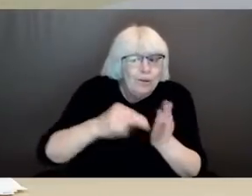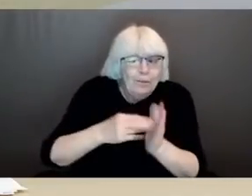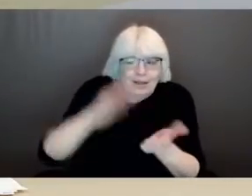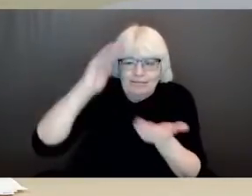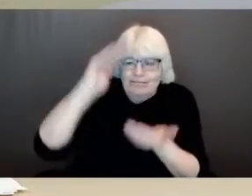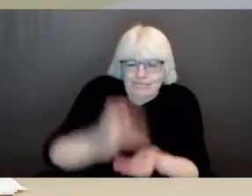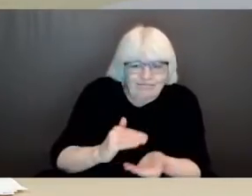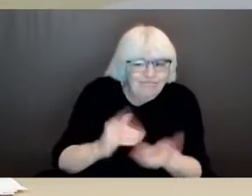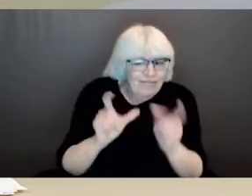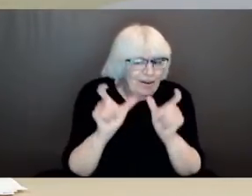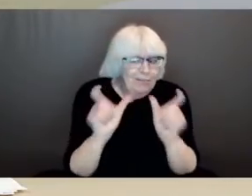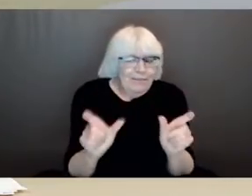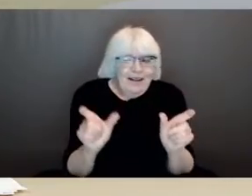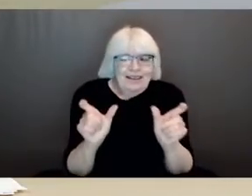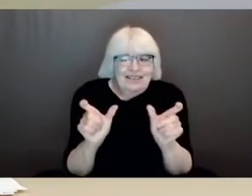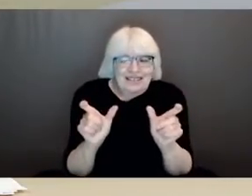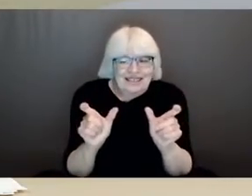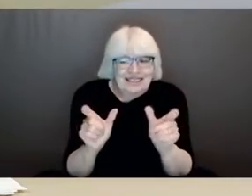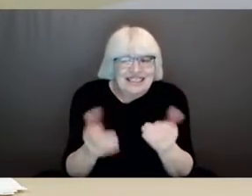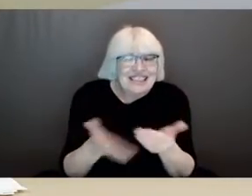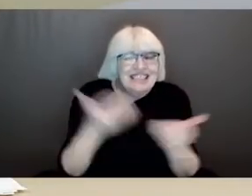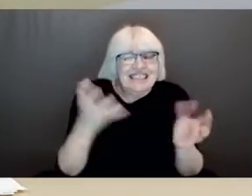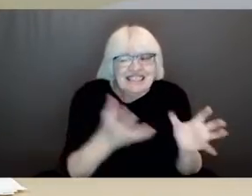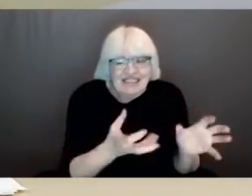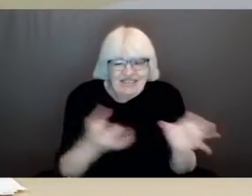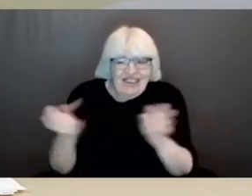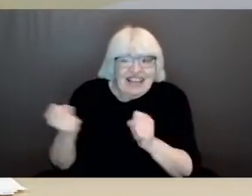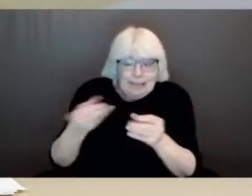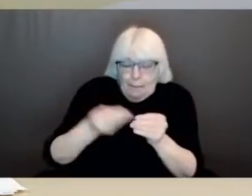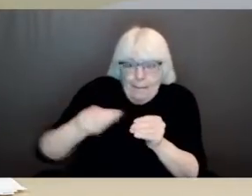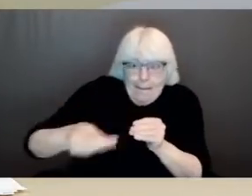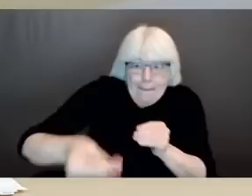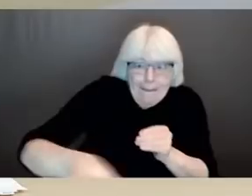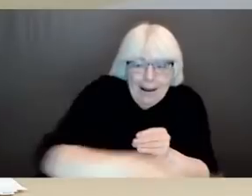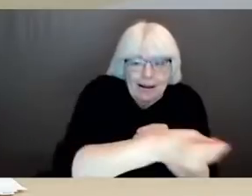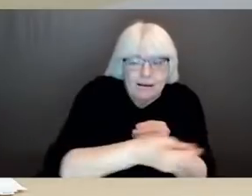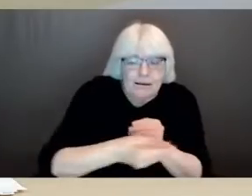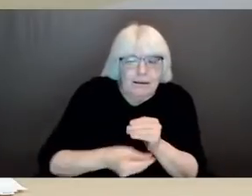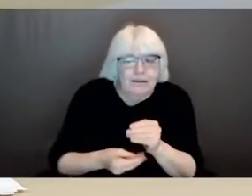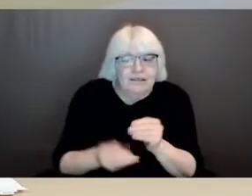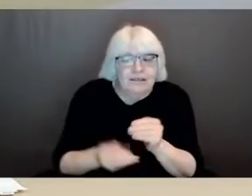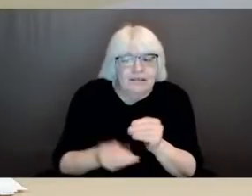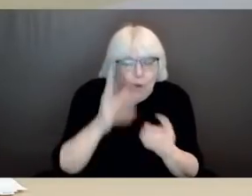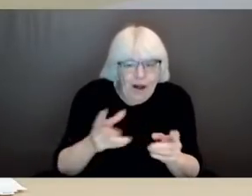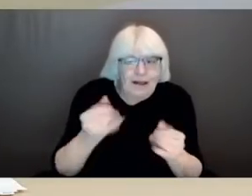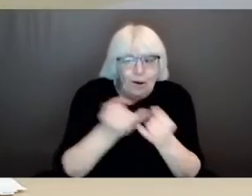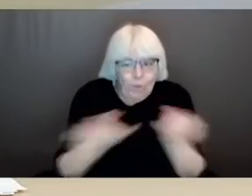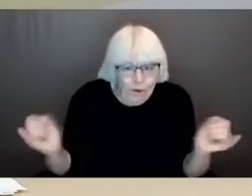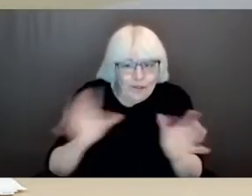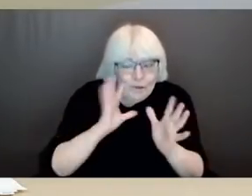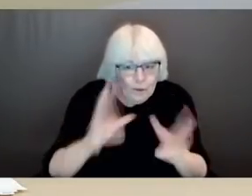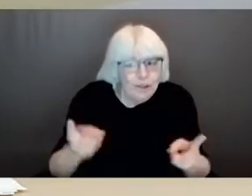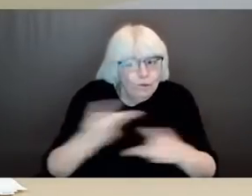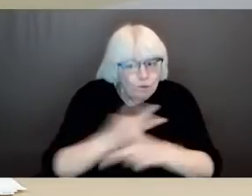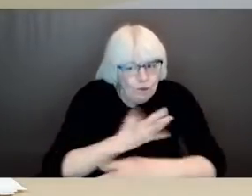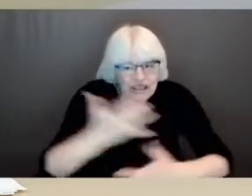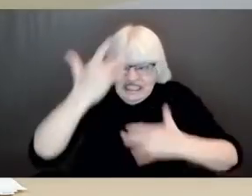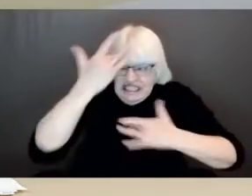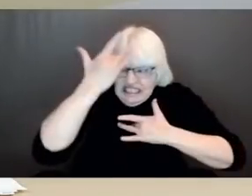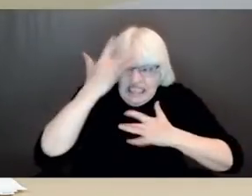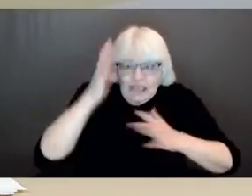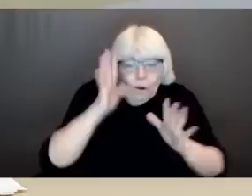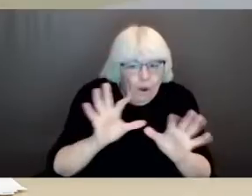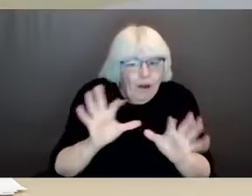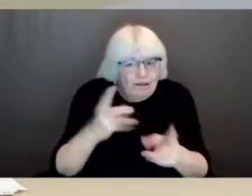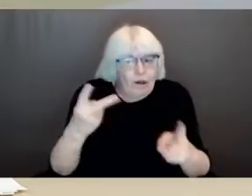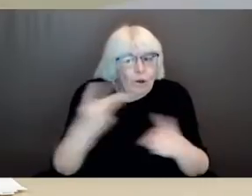easily between people and results in more severe outcomes compared to seasonal influenza. Vaccines are slowing the spread